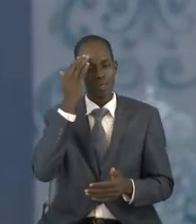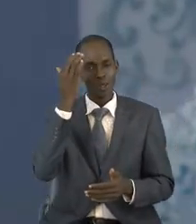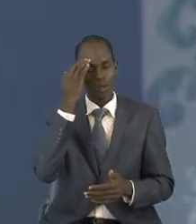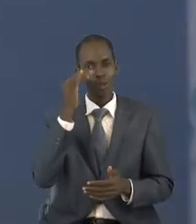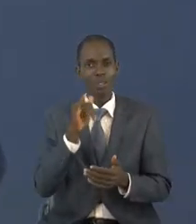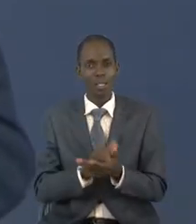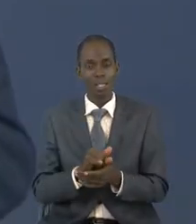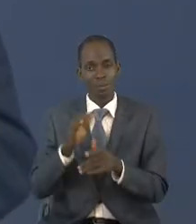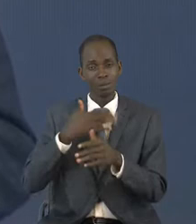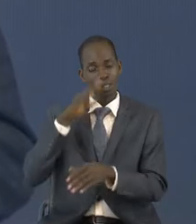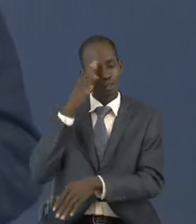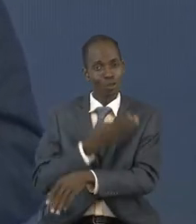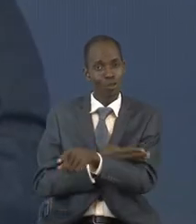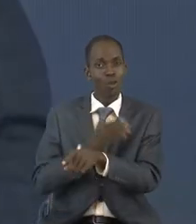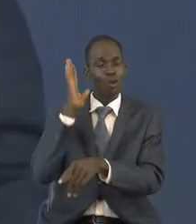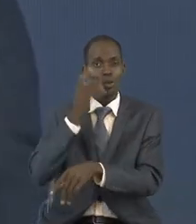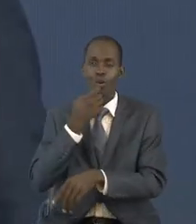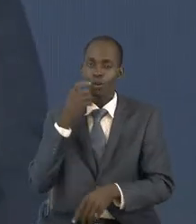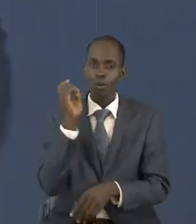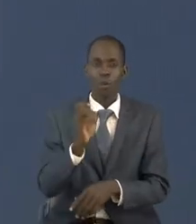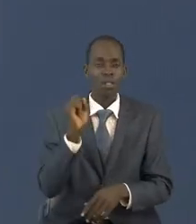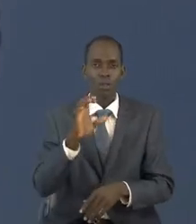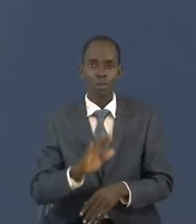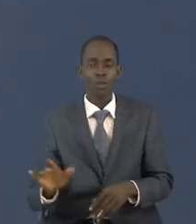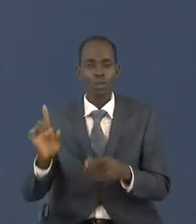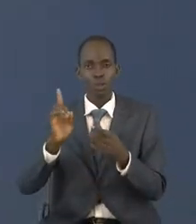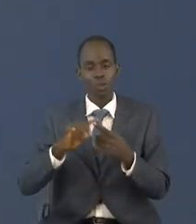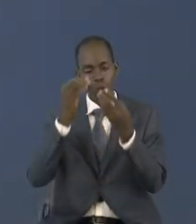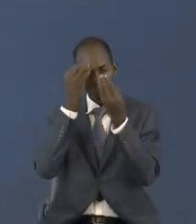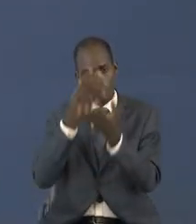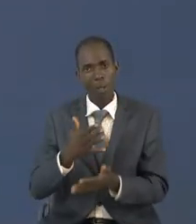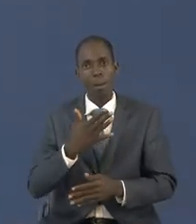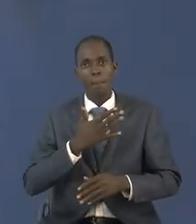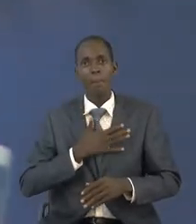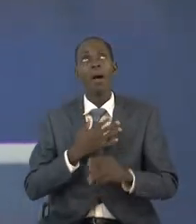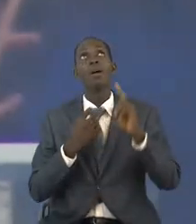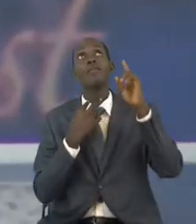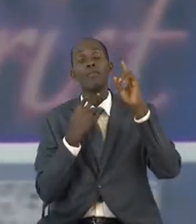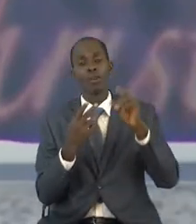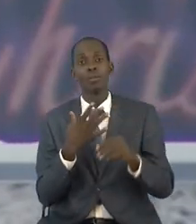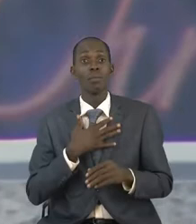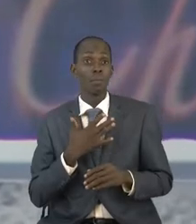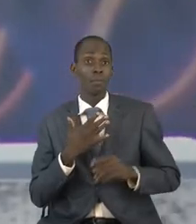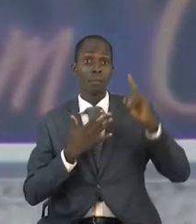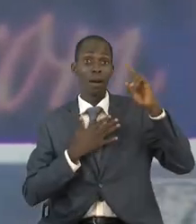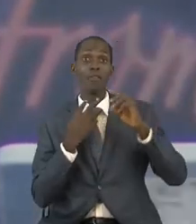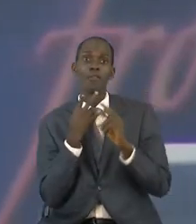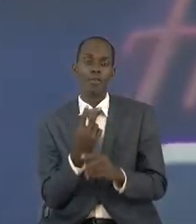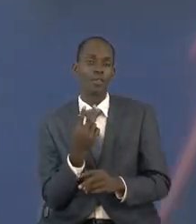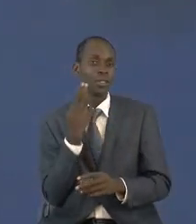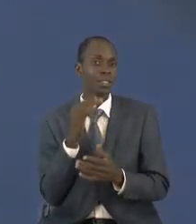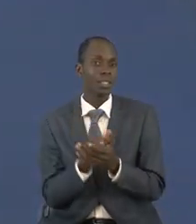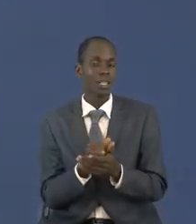will walk and they will obey my voice. And so Isaac walked with the Lord.